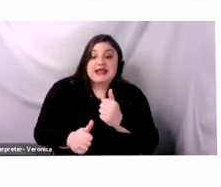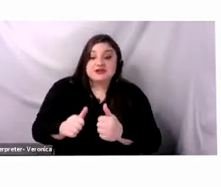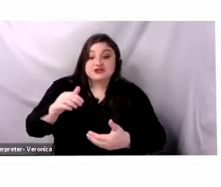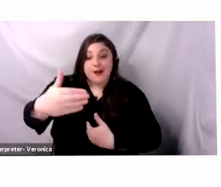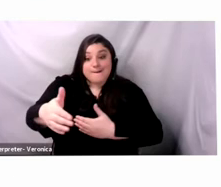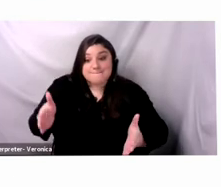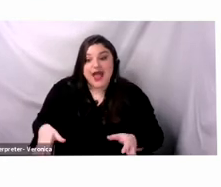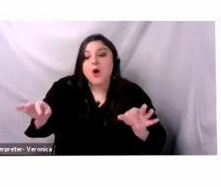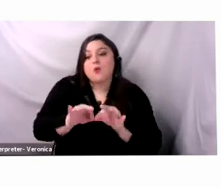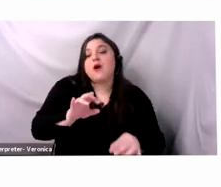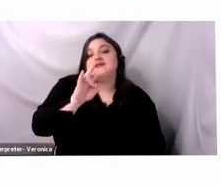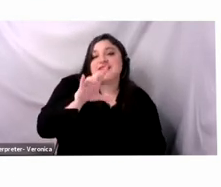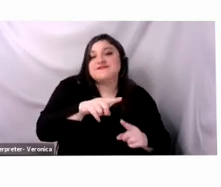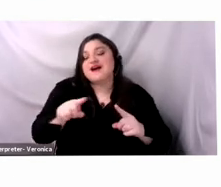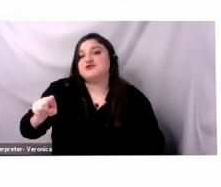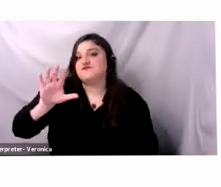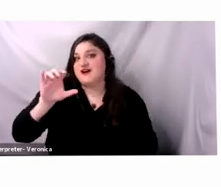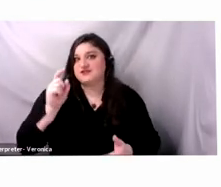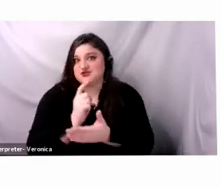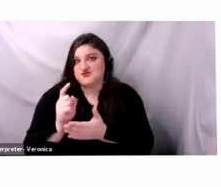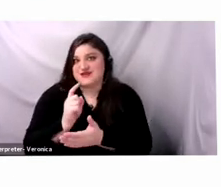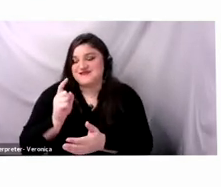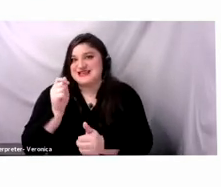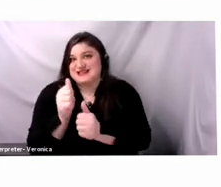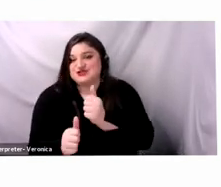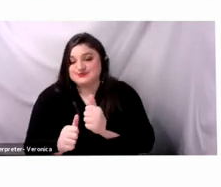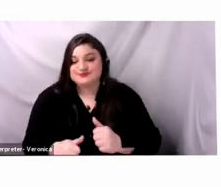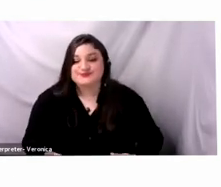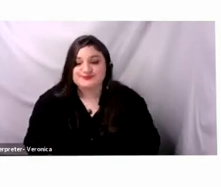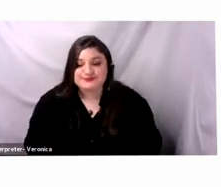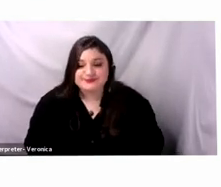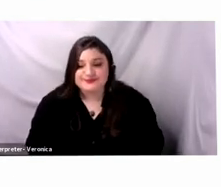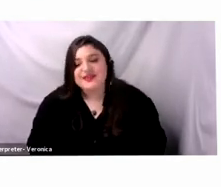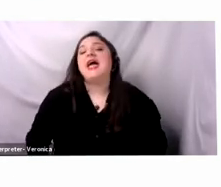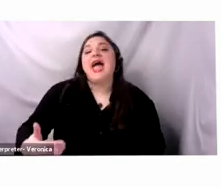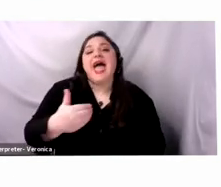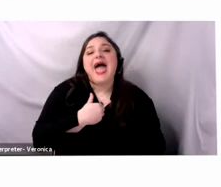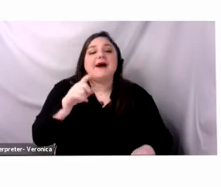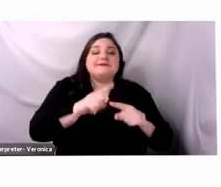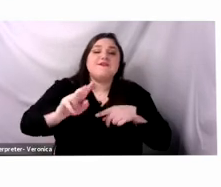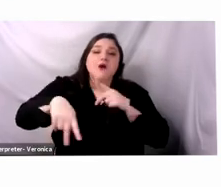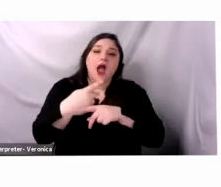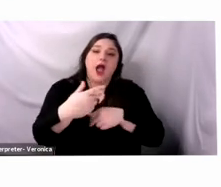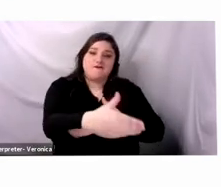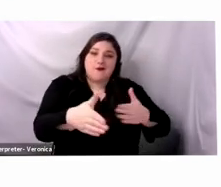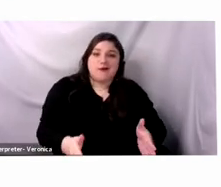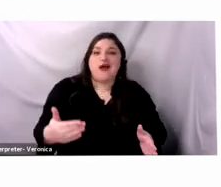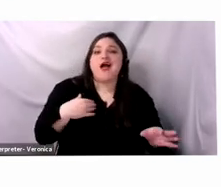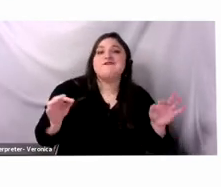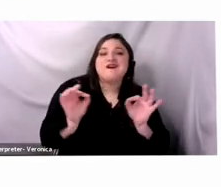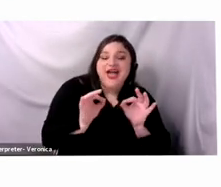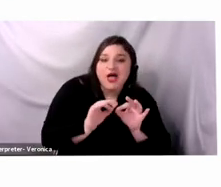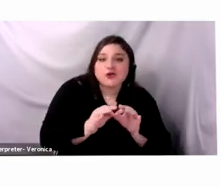Bales are valued based on two factors. One is the type of garments, like men's suits or ladies' tops, and then two is the country of